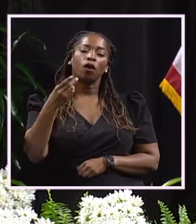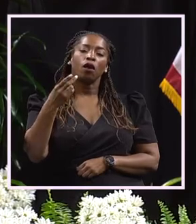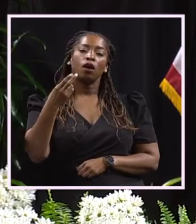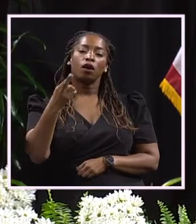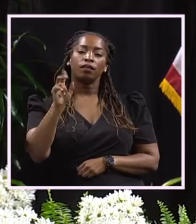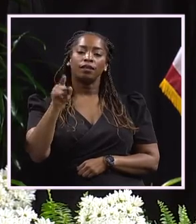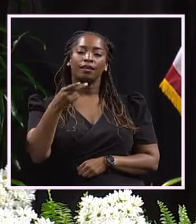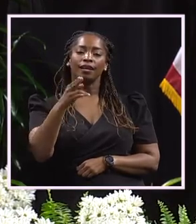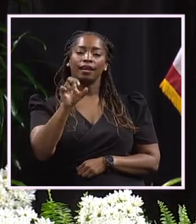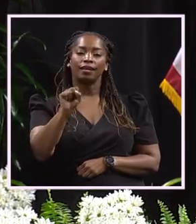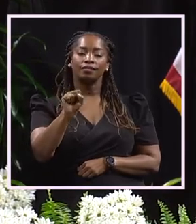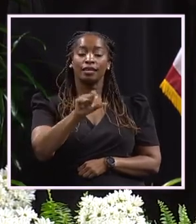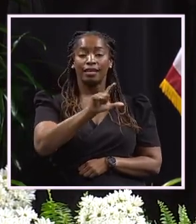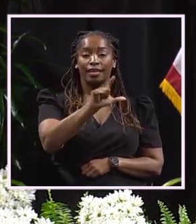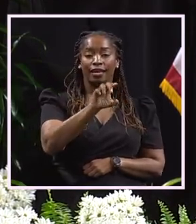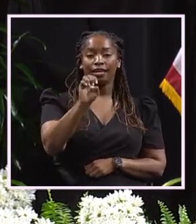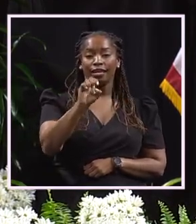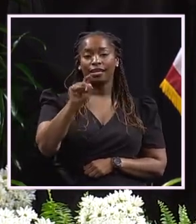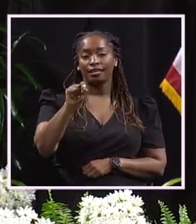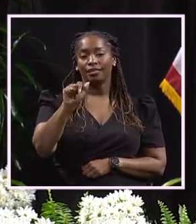Landon E. Taylor,